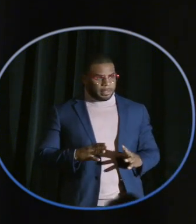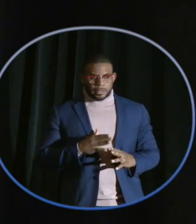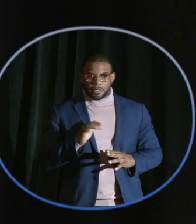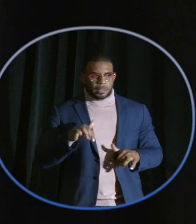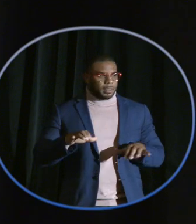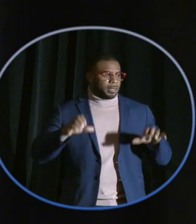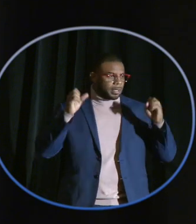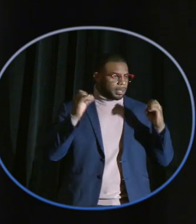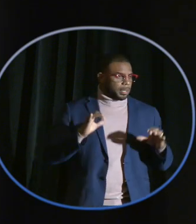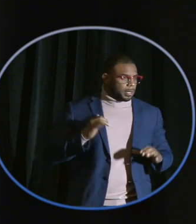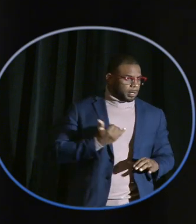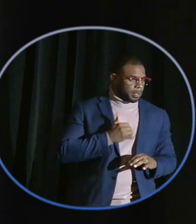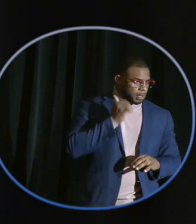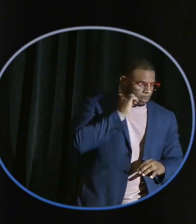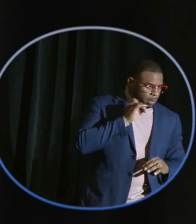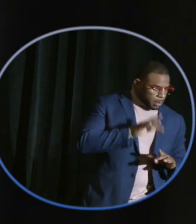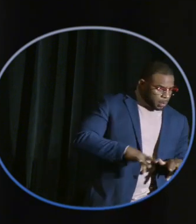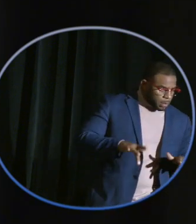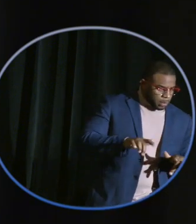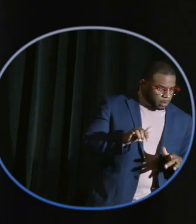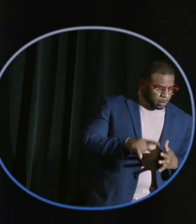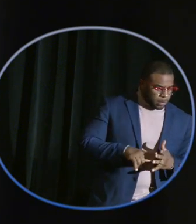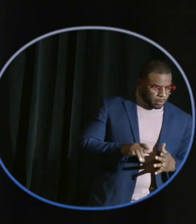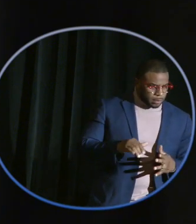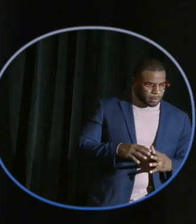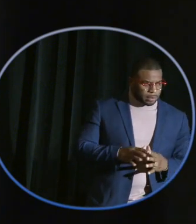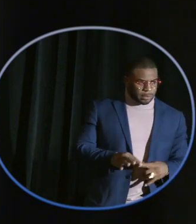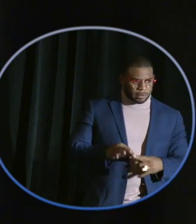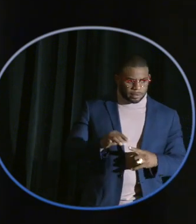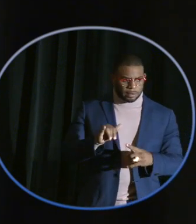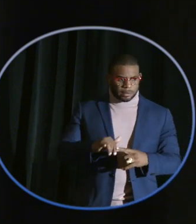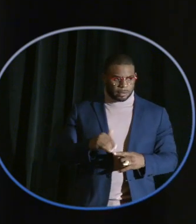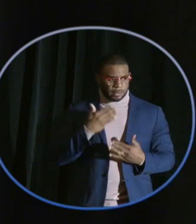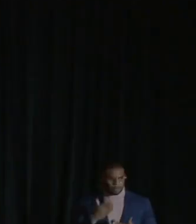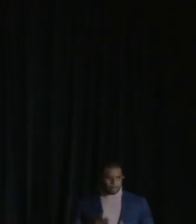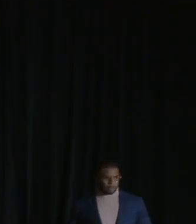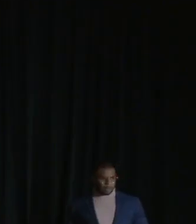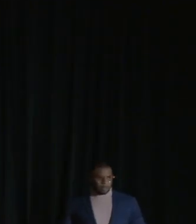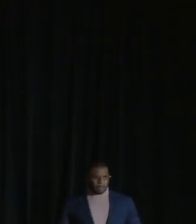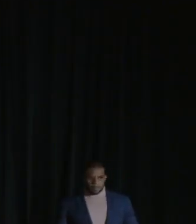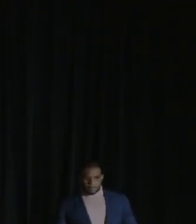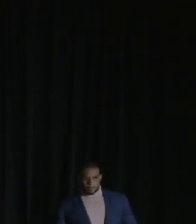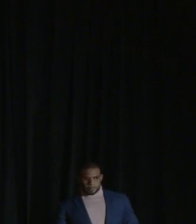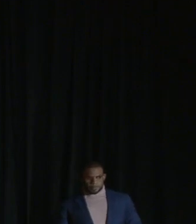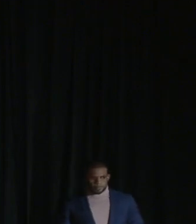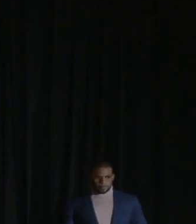and has done a lot of our equity reports on your pending legislation. So thank you, Tyler.